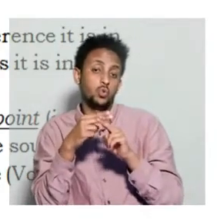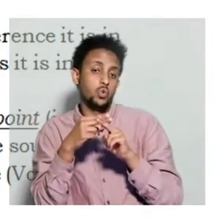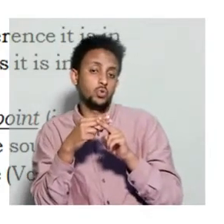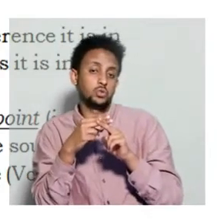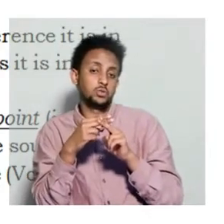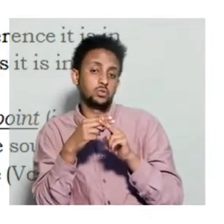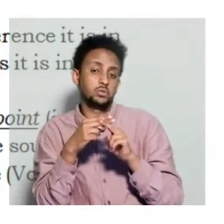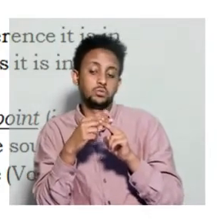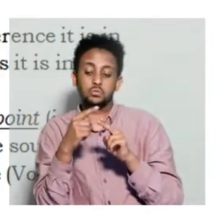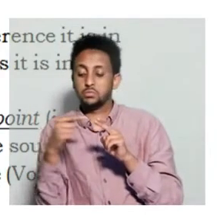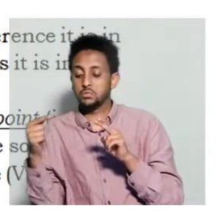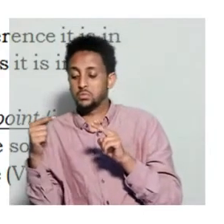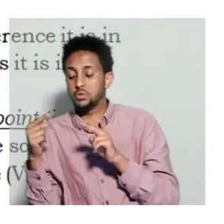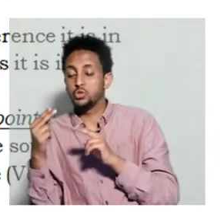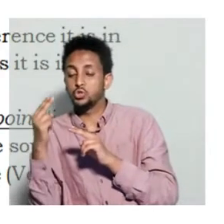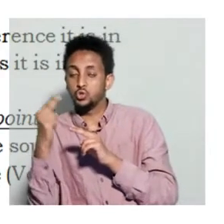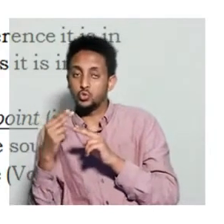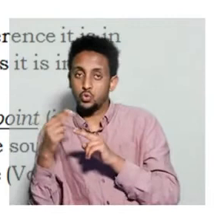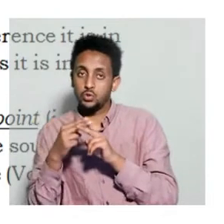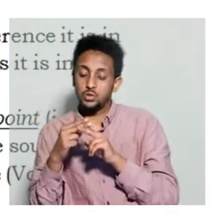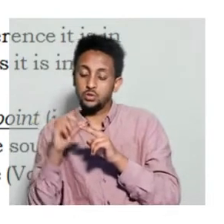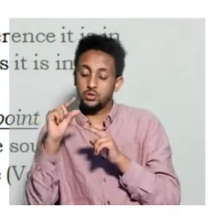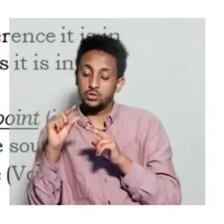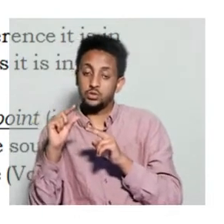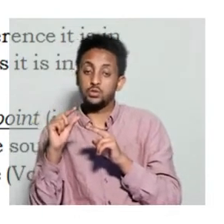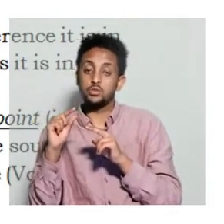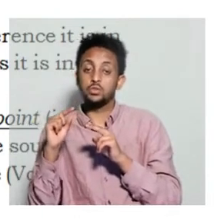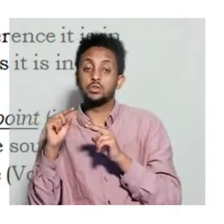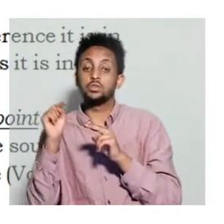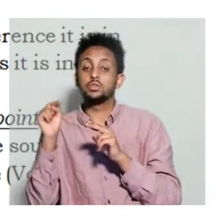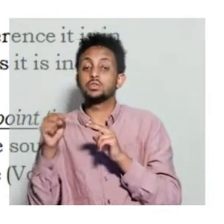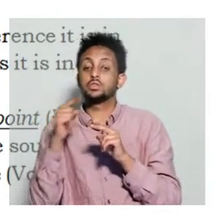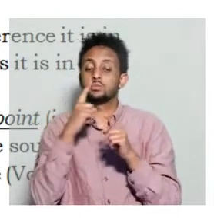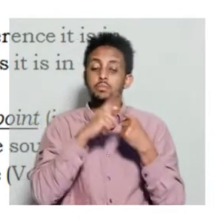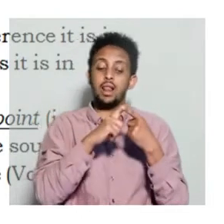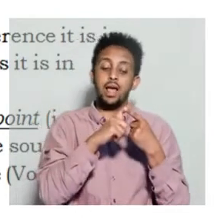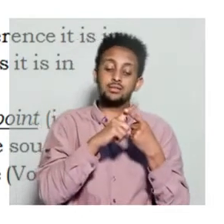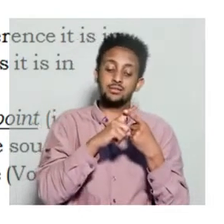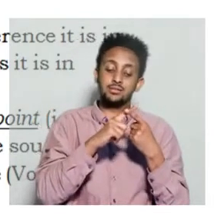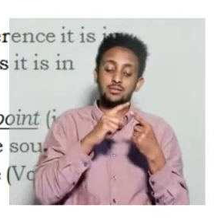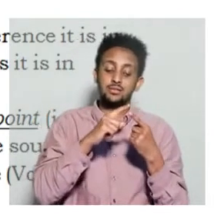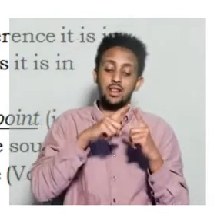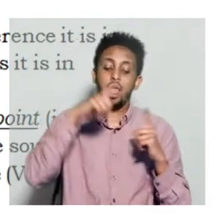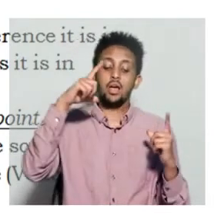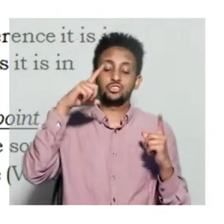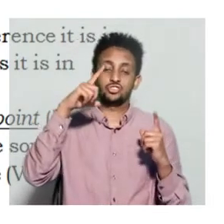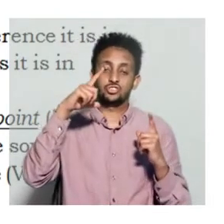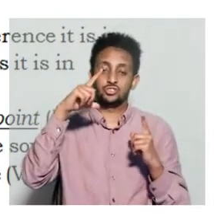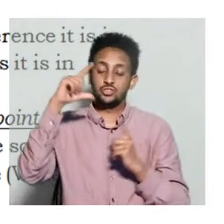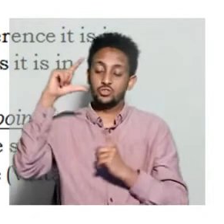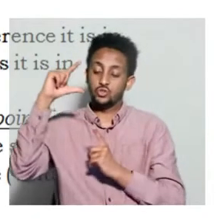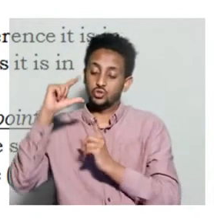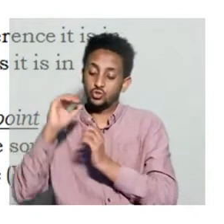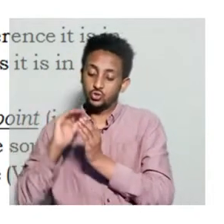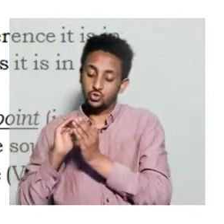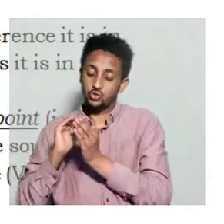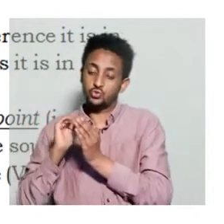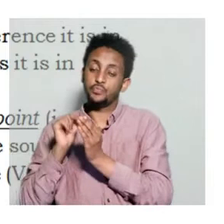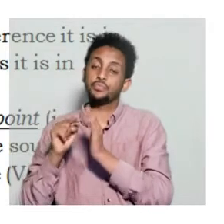source. Okay, plus and minus source. This is known to be cell for a single one, and you can have